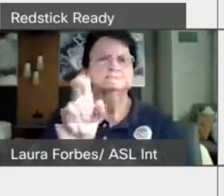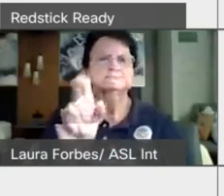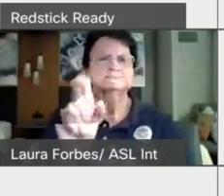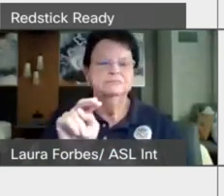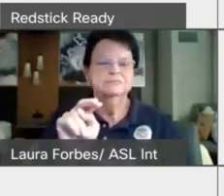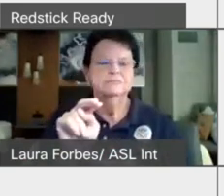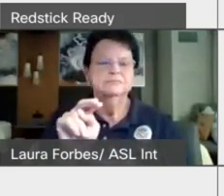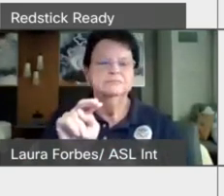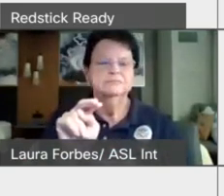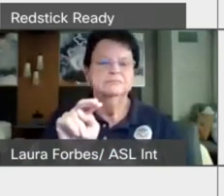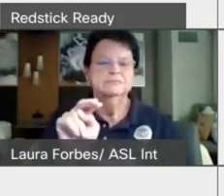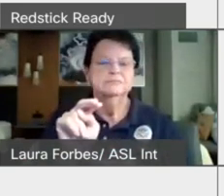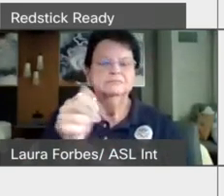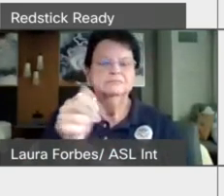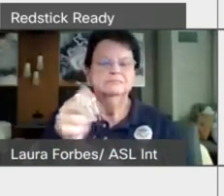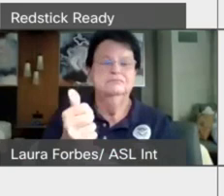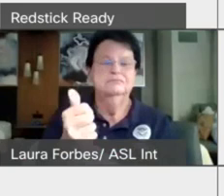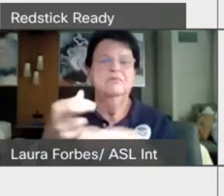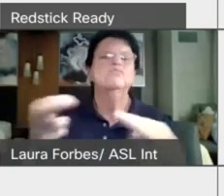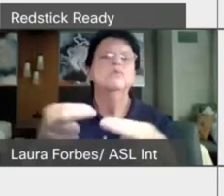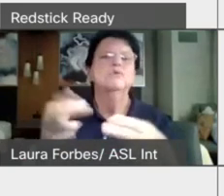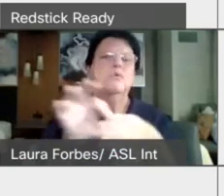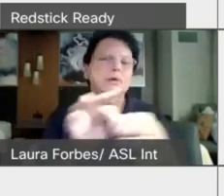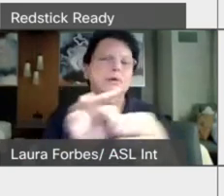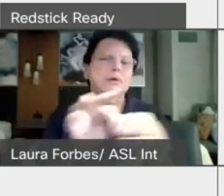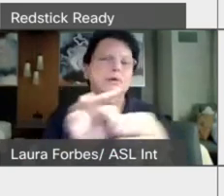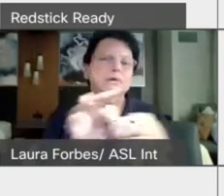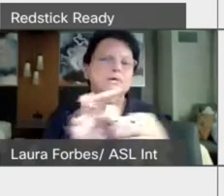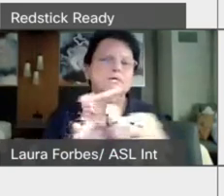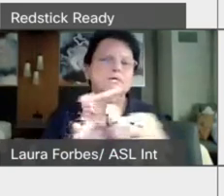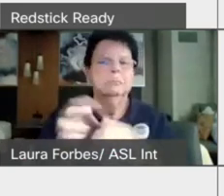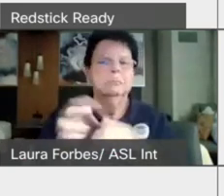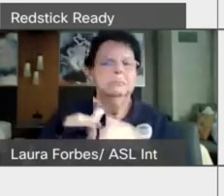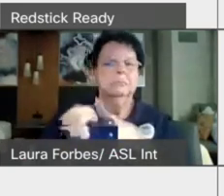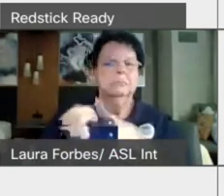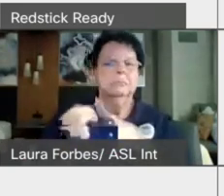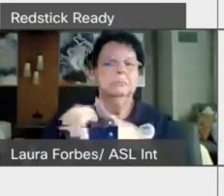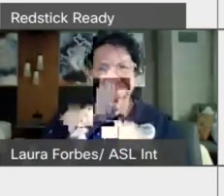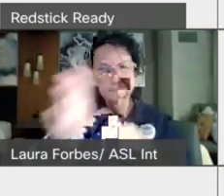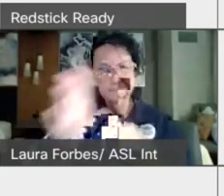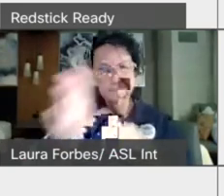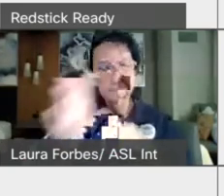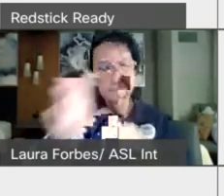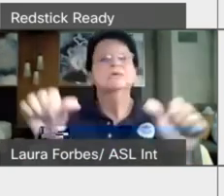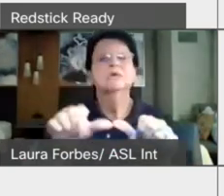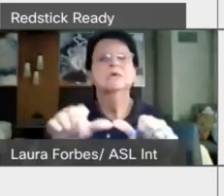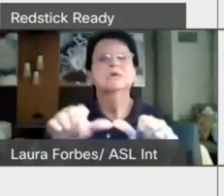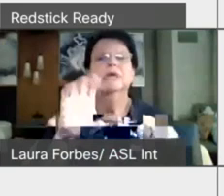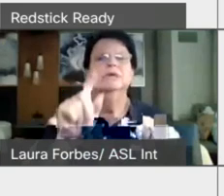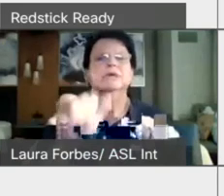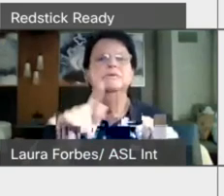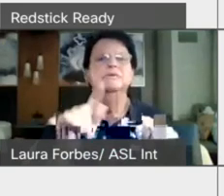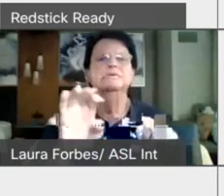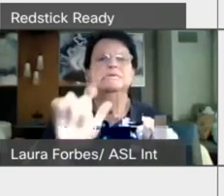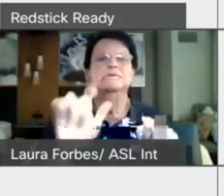the regional coordinators that we work directly with. And we're very fortunate tonight to have Mr. Casey Tingle, who